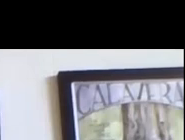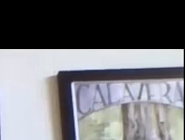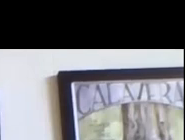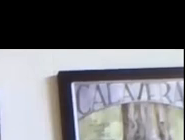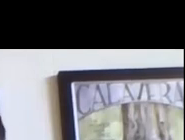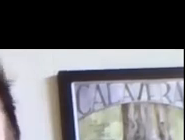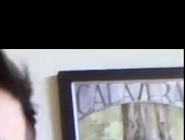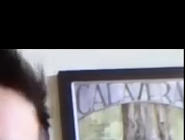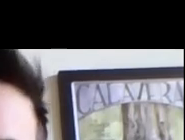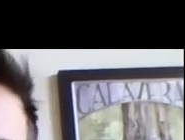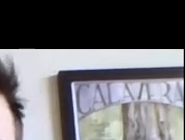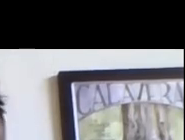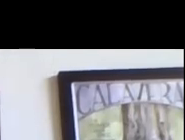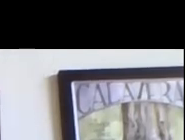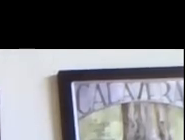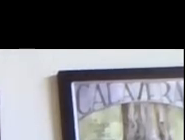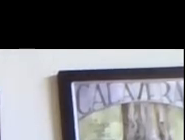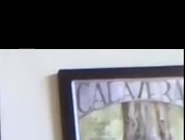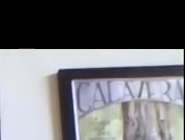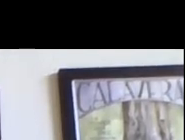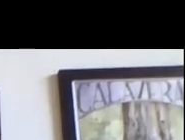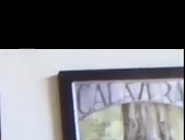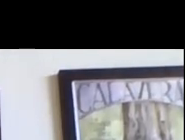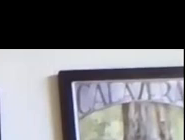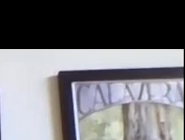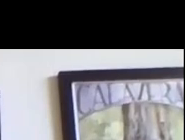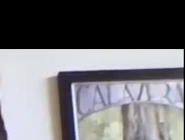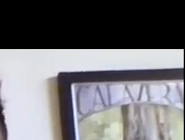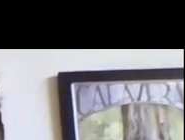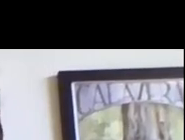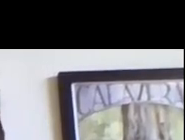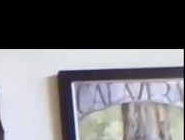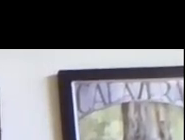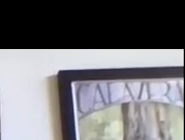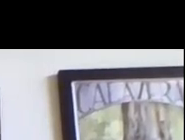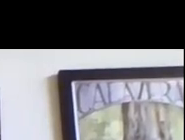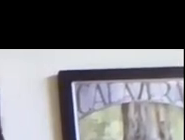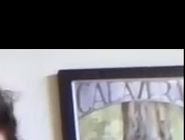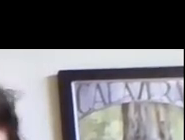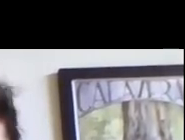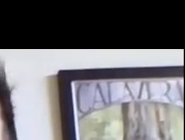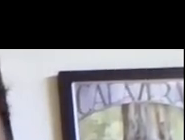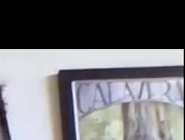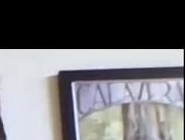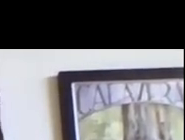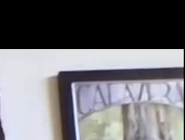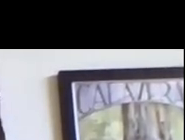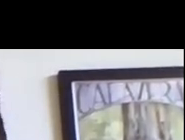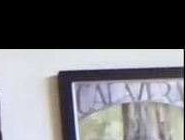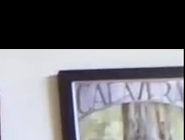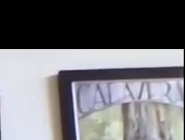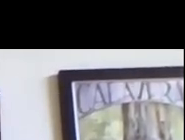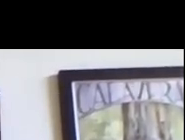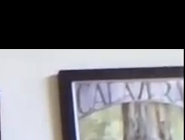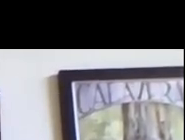scary enough, maybe check out that video to get different perspectives. We appreciate you joining us. I apologize for going